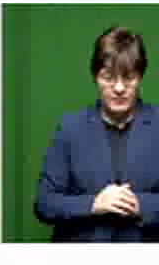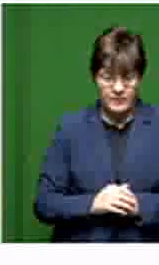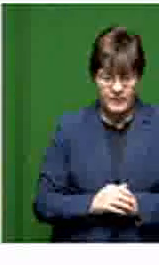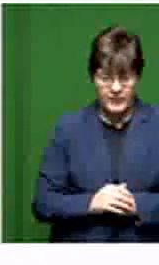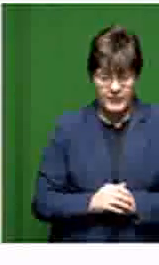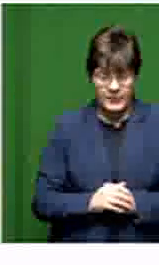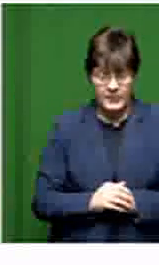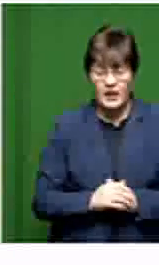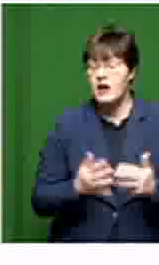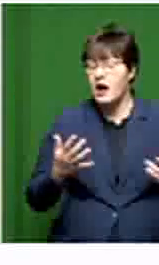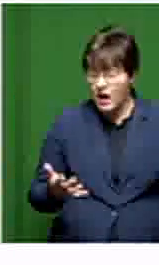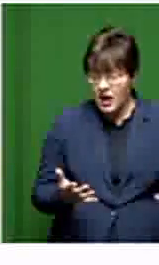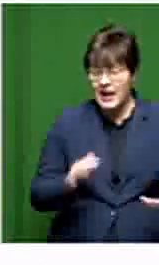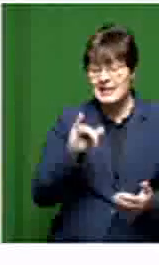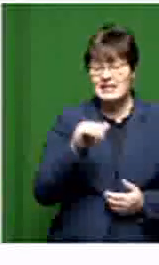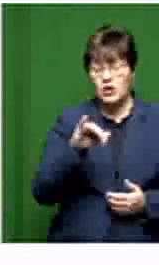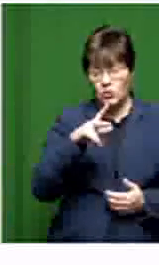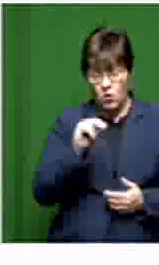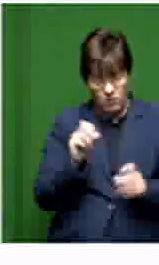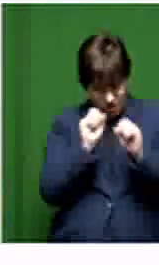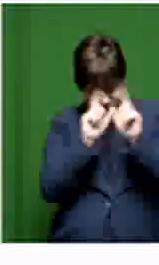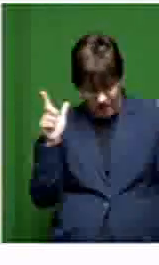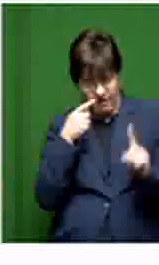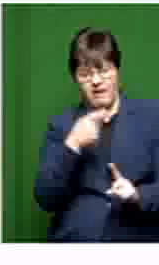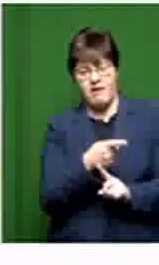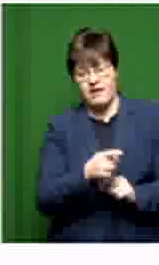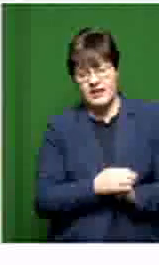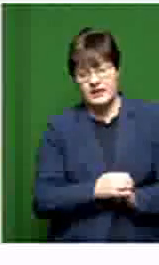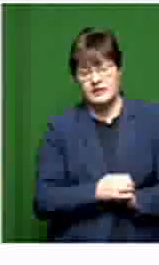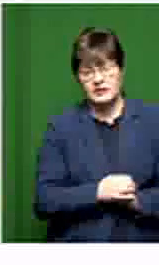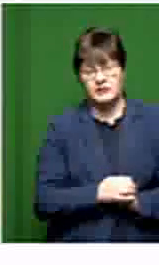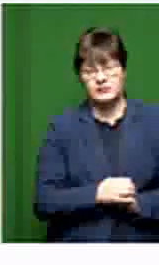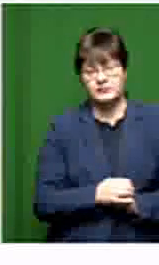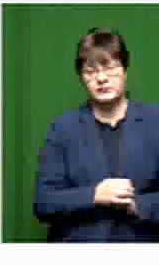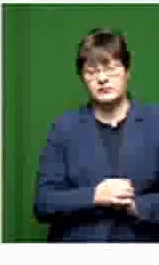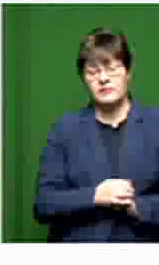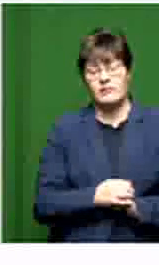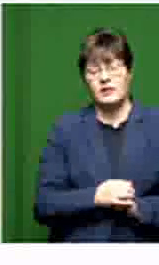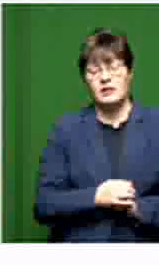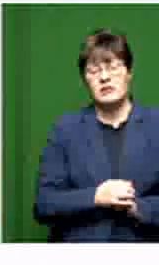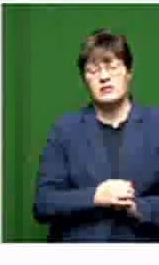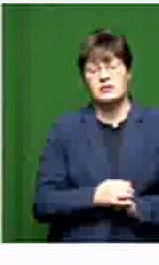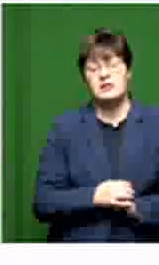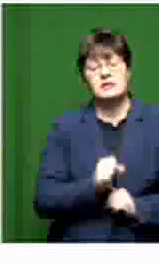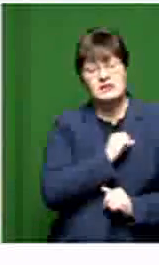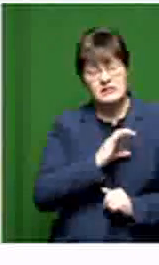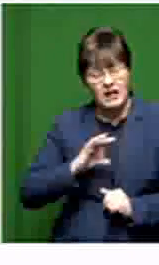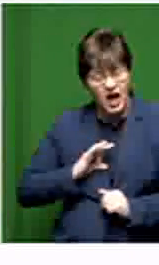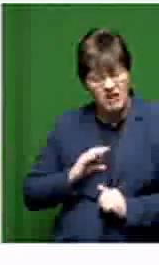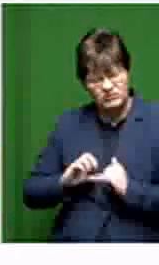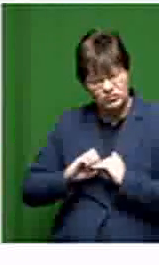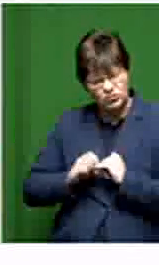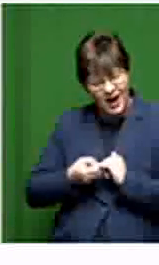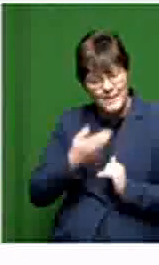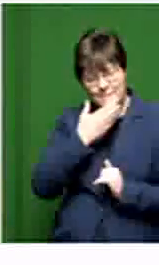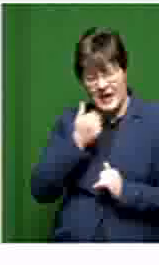the apartheid era. And Iziko is very aware of it. And our staff make every effort